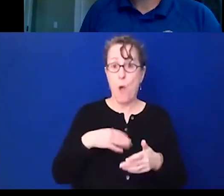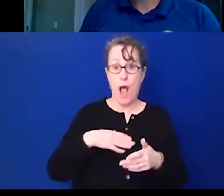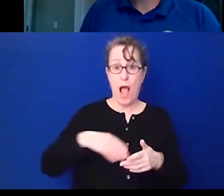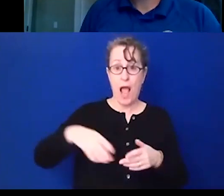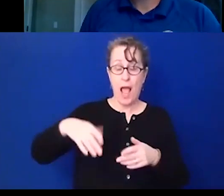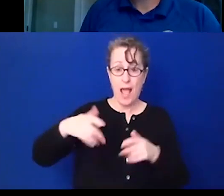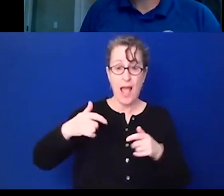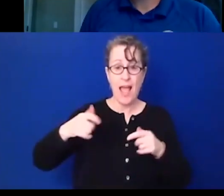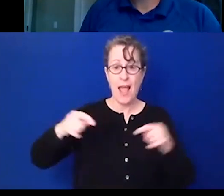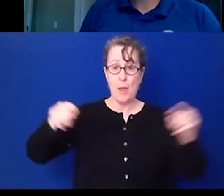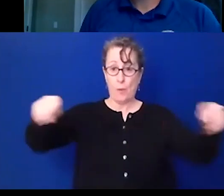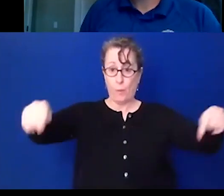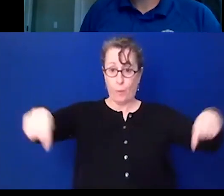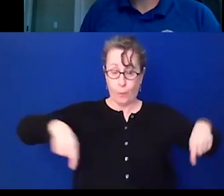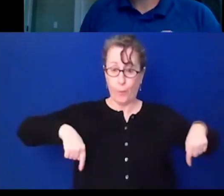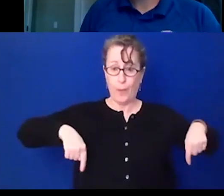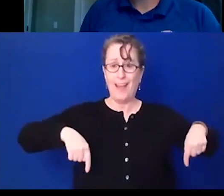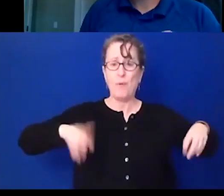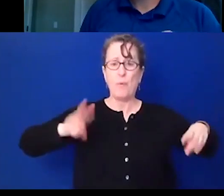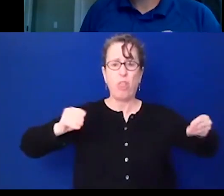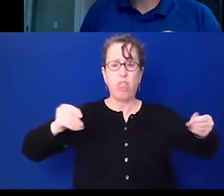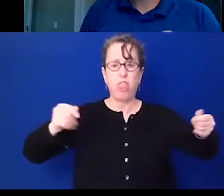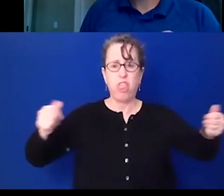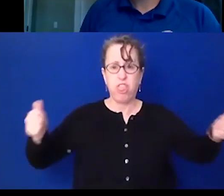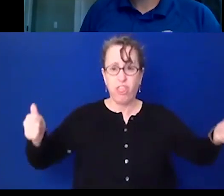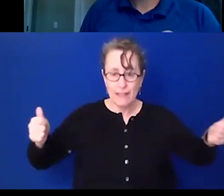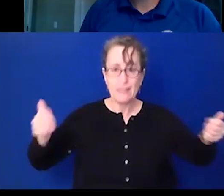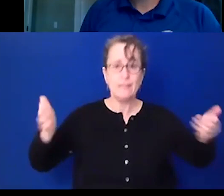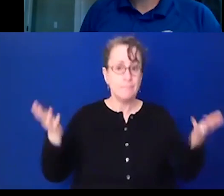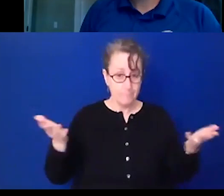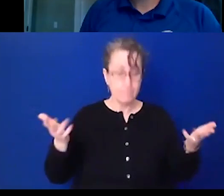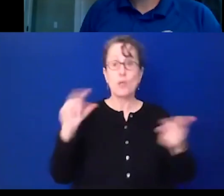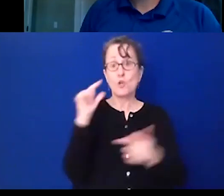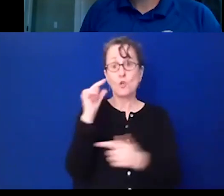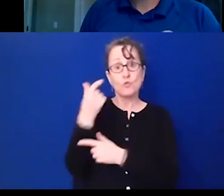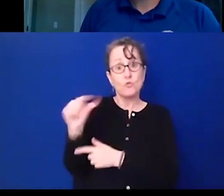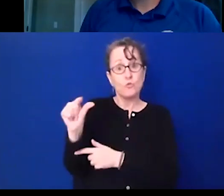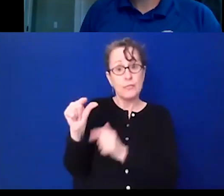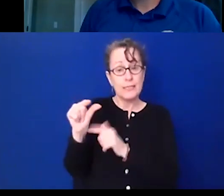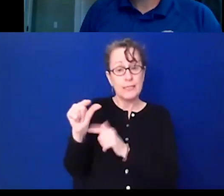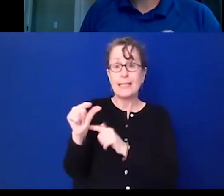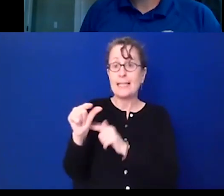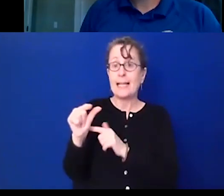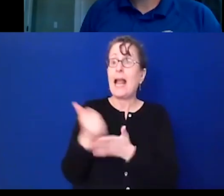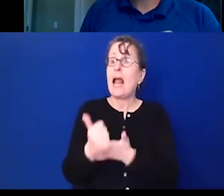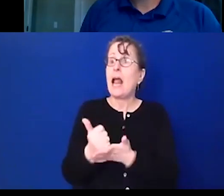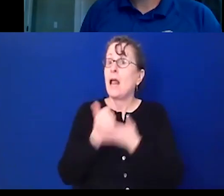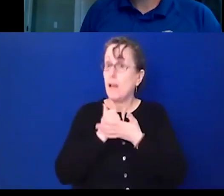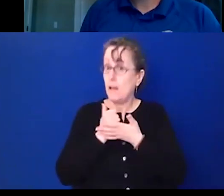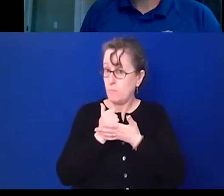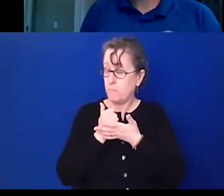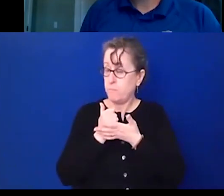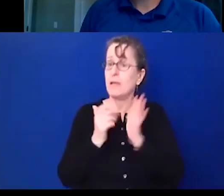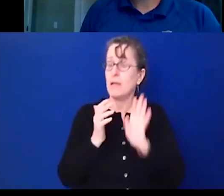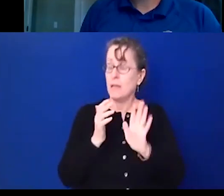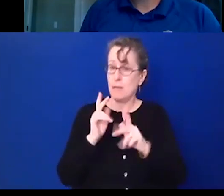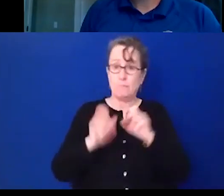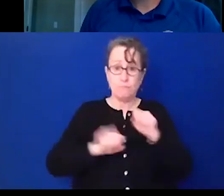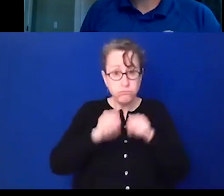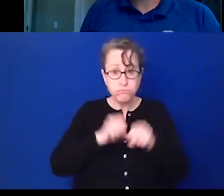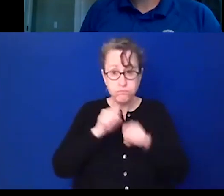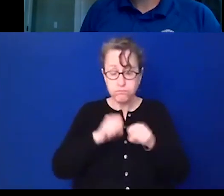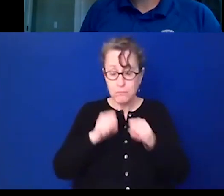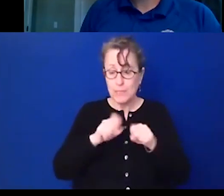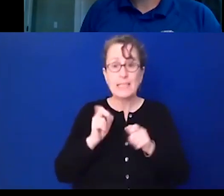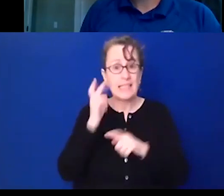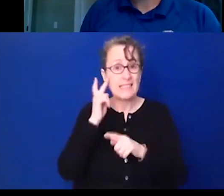busyness of the traffic in that area. Right. And so by having these green painted lanes through the intersection areas, it's just safer for